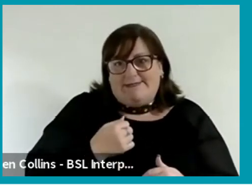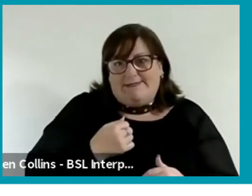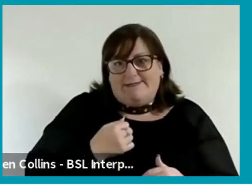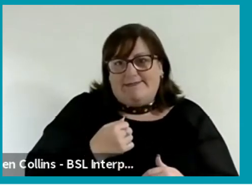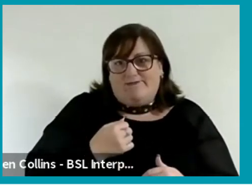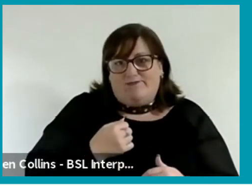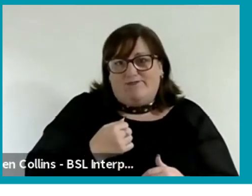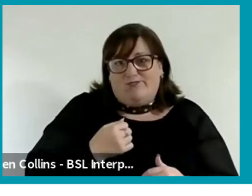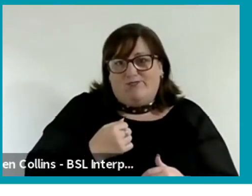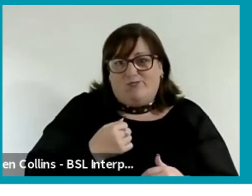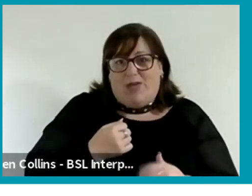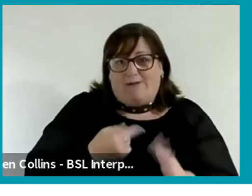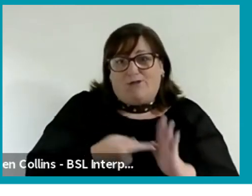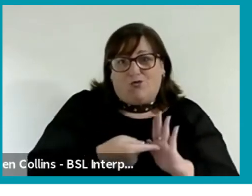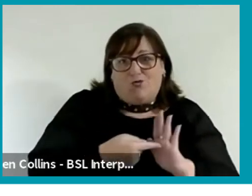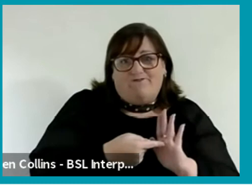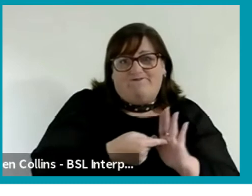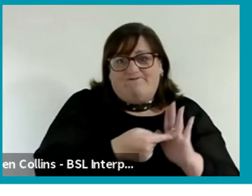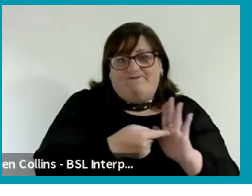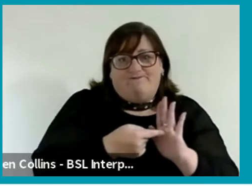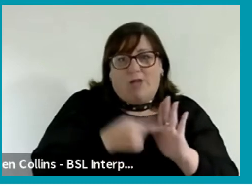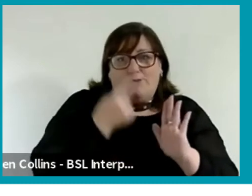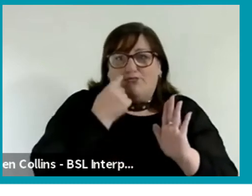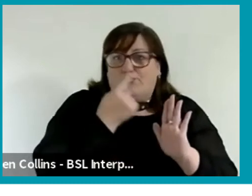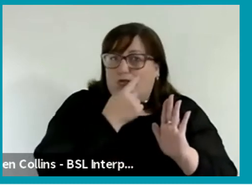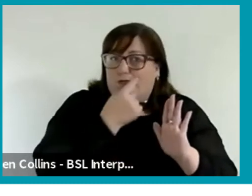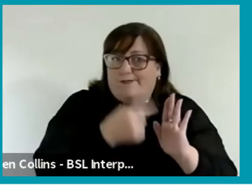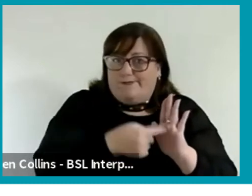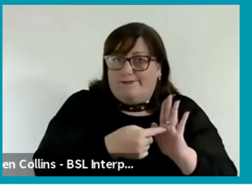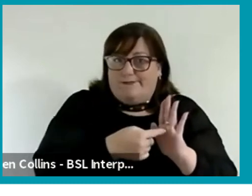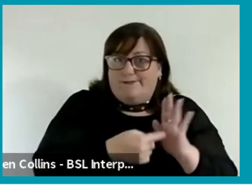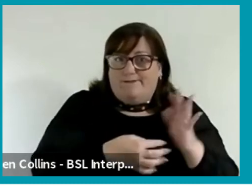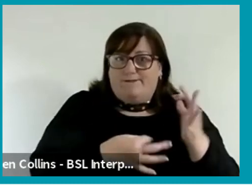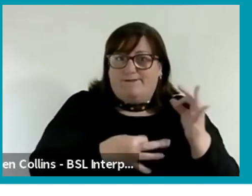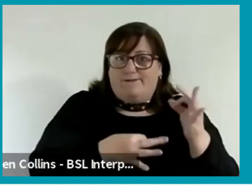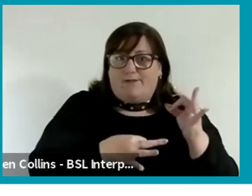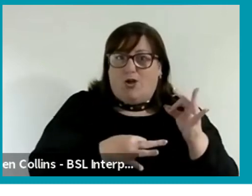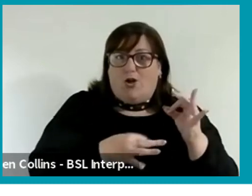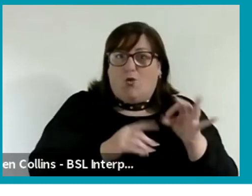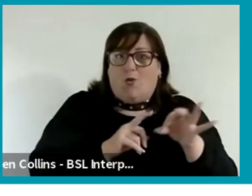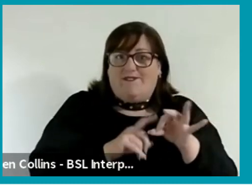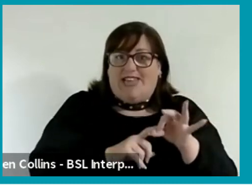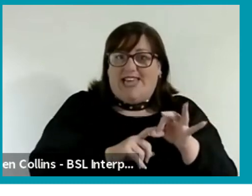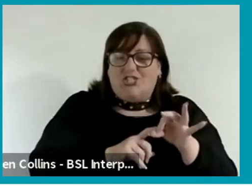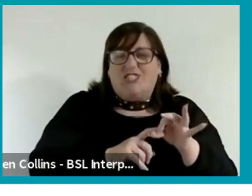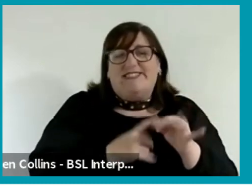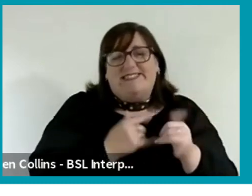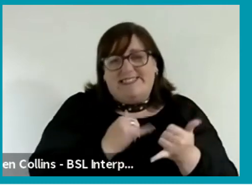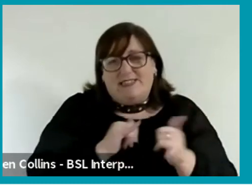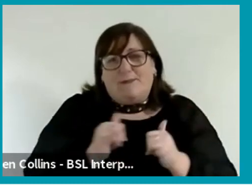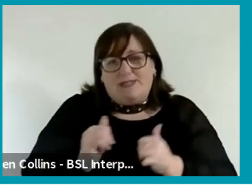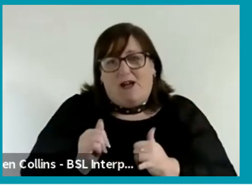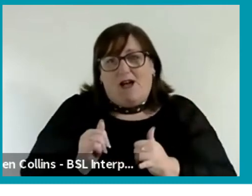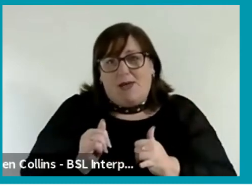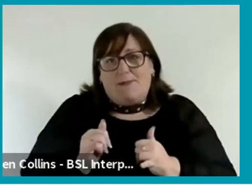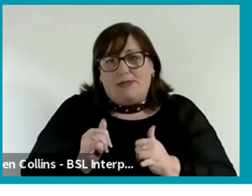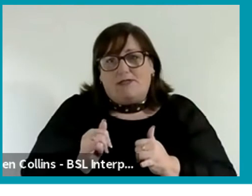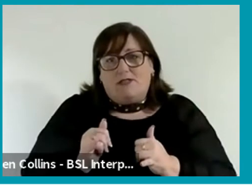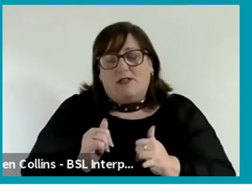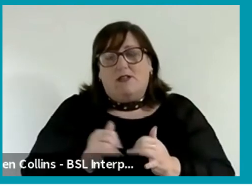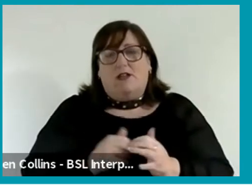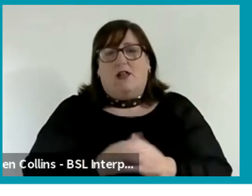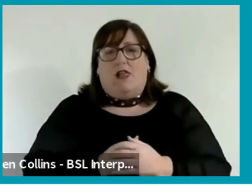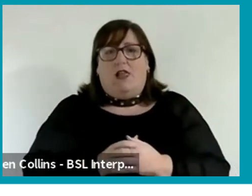that our more senior, for example, employees have. There are certain regulations that we have to work with. There are very